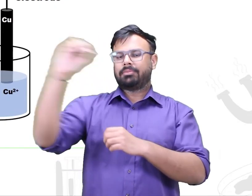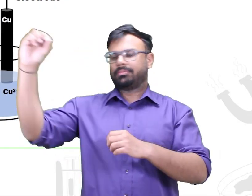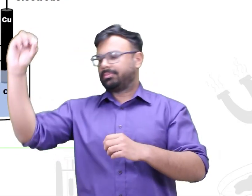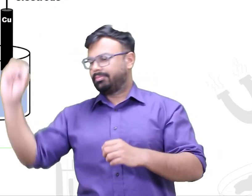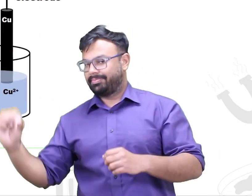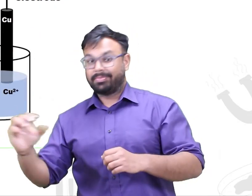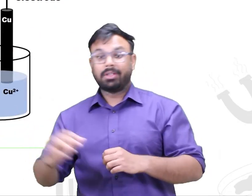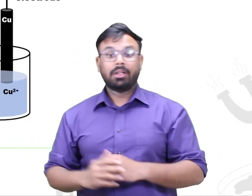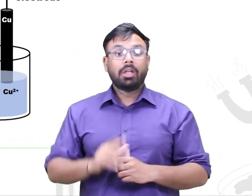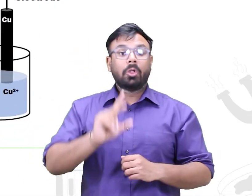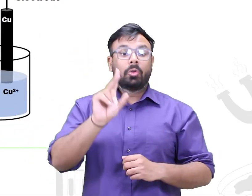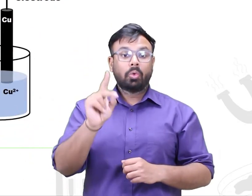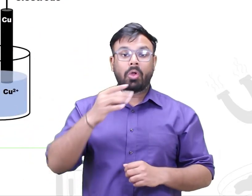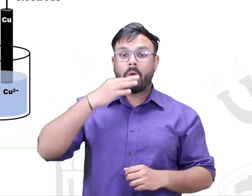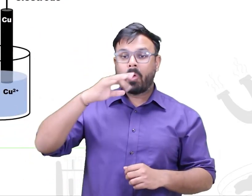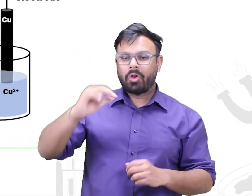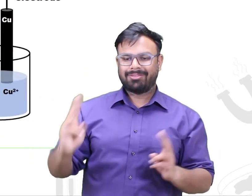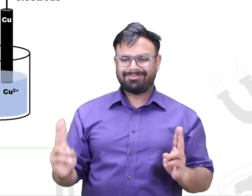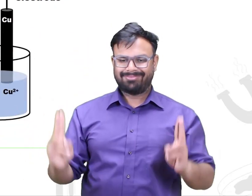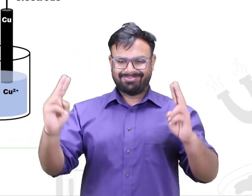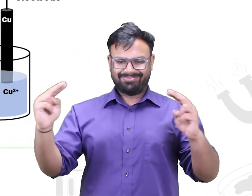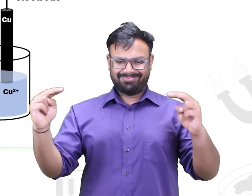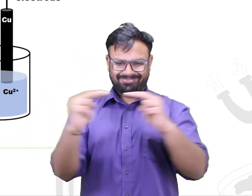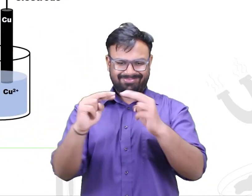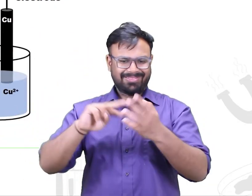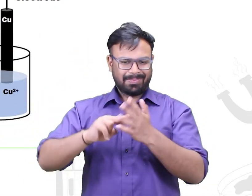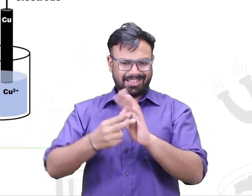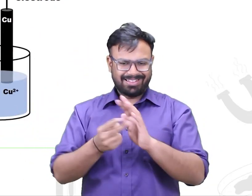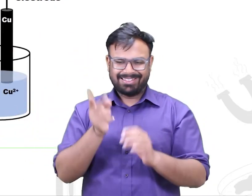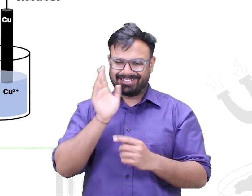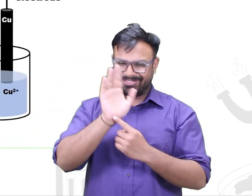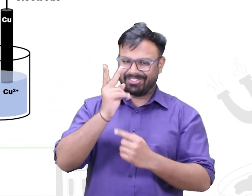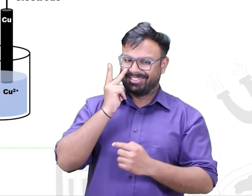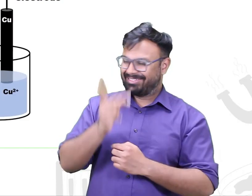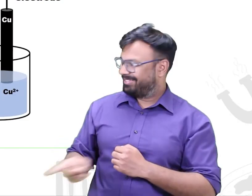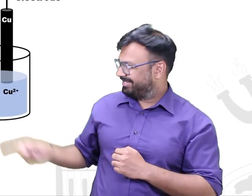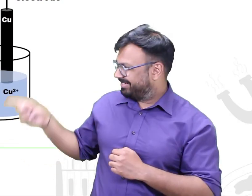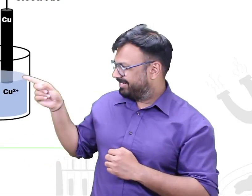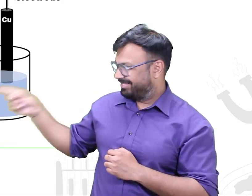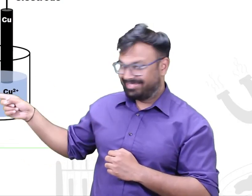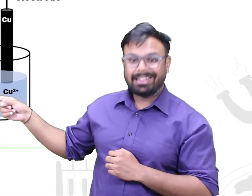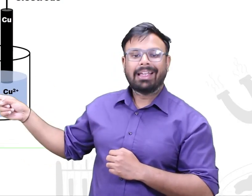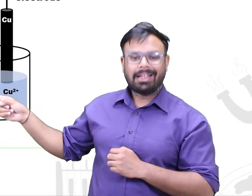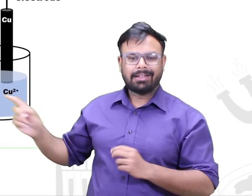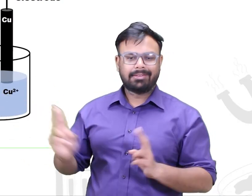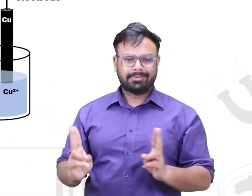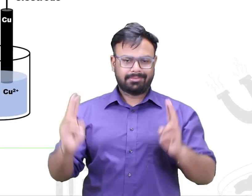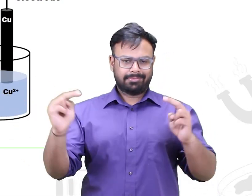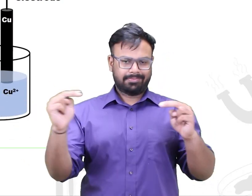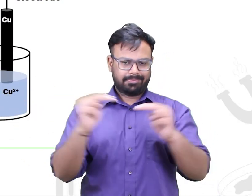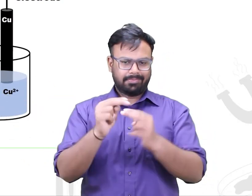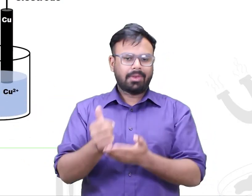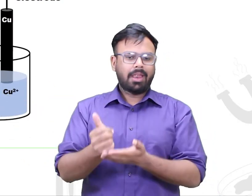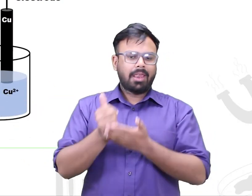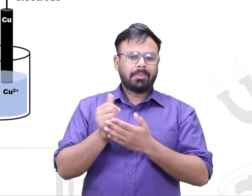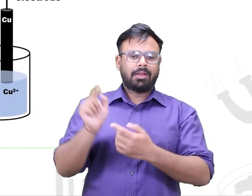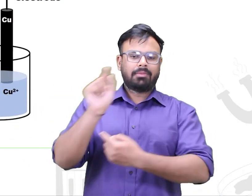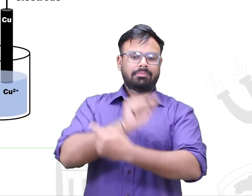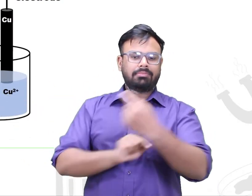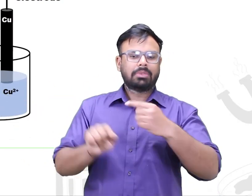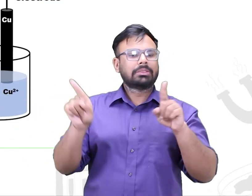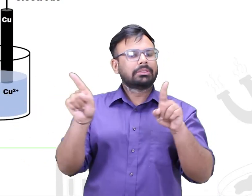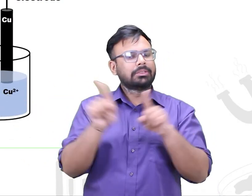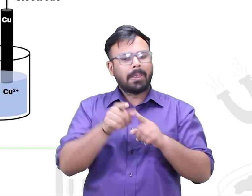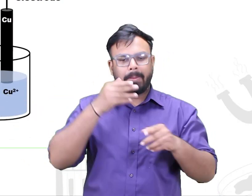internally through salt bridge to maintain electrical neutrality inside the circuit. When both the electrodes are dipped in the same